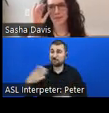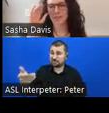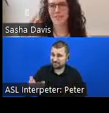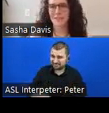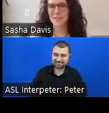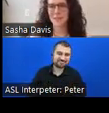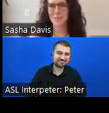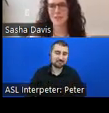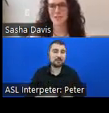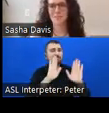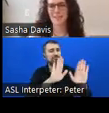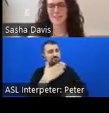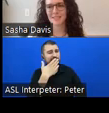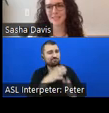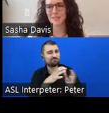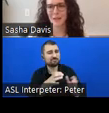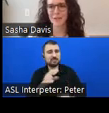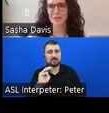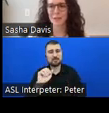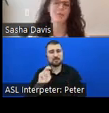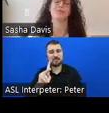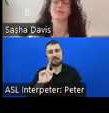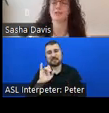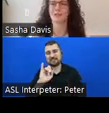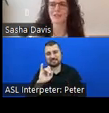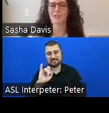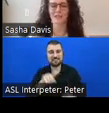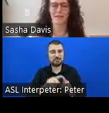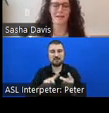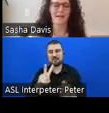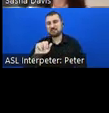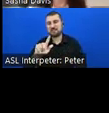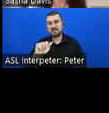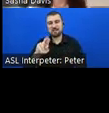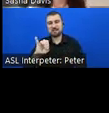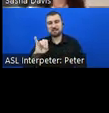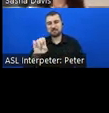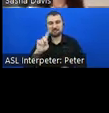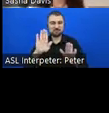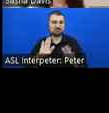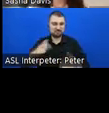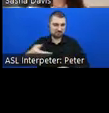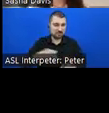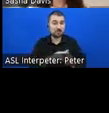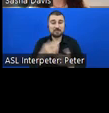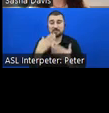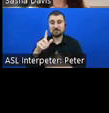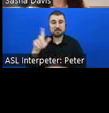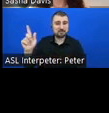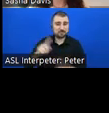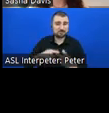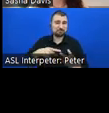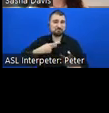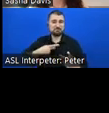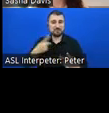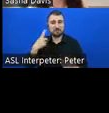Wonderful. Thank you so much, Mackenzie and Valerie, for that wonderful introduction. And also thank you to Lavona and Peter